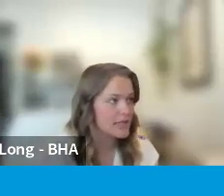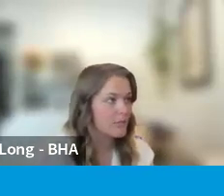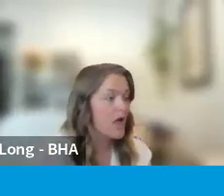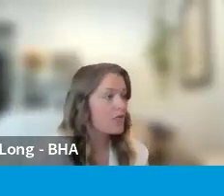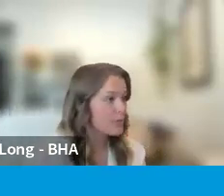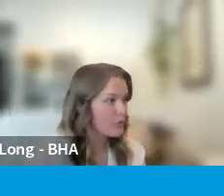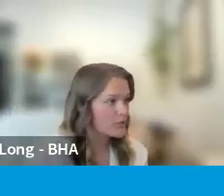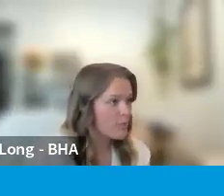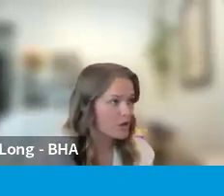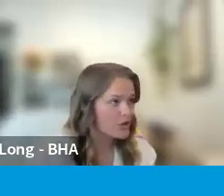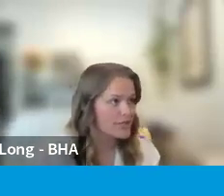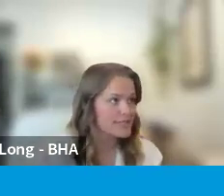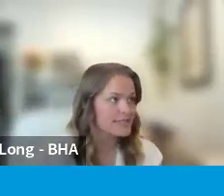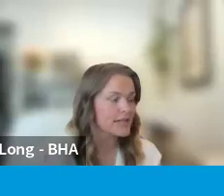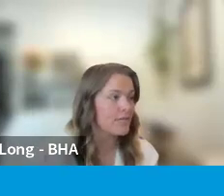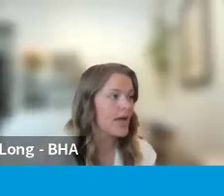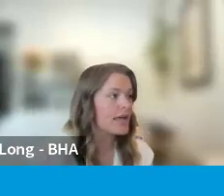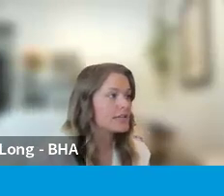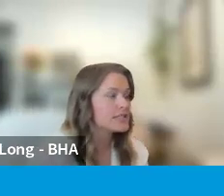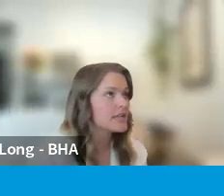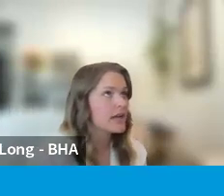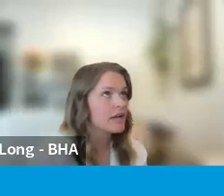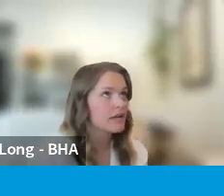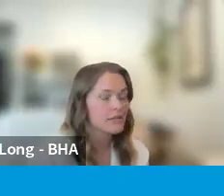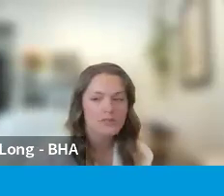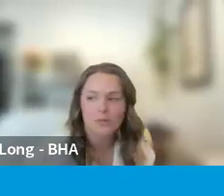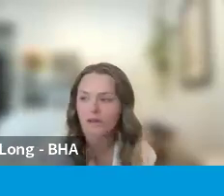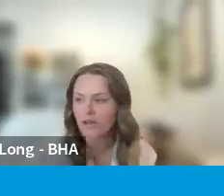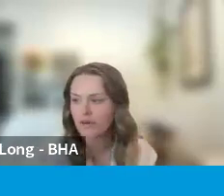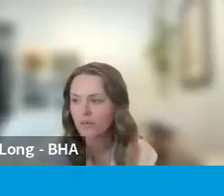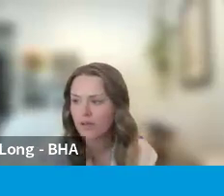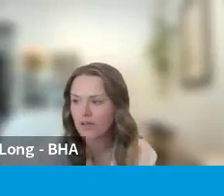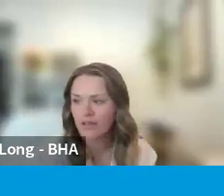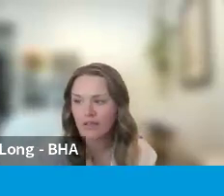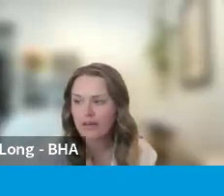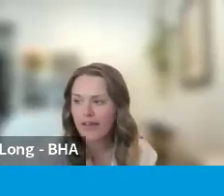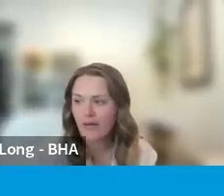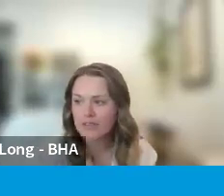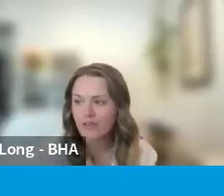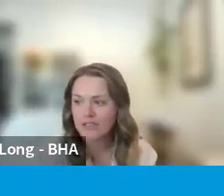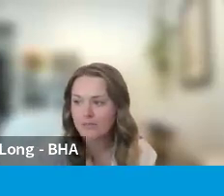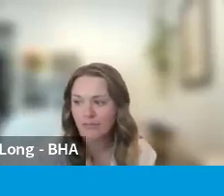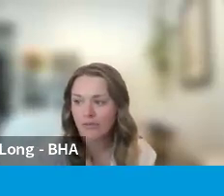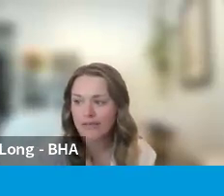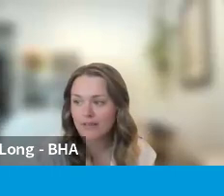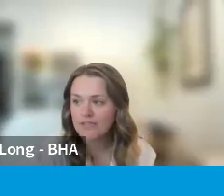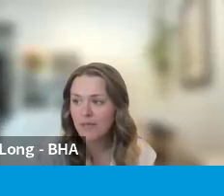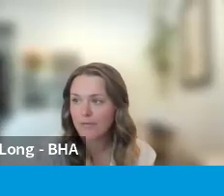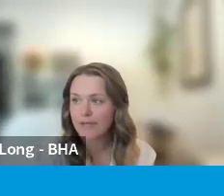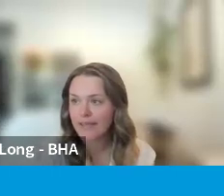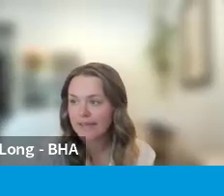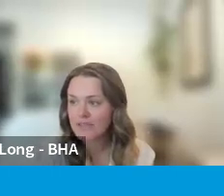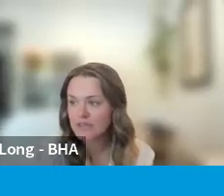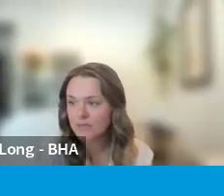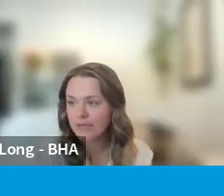grievance system, the performance monitoring system, and one other one. Now I just blanked off the